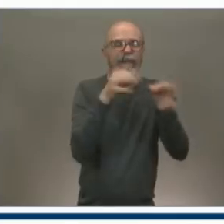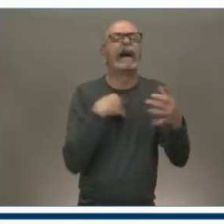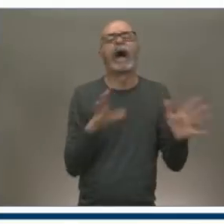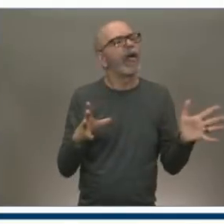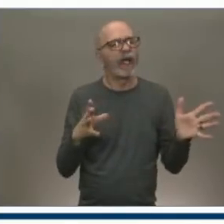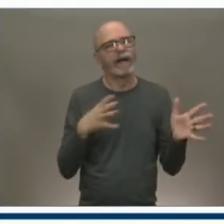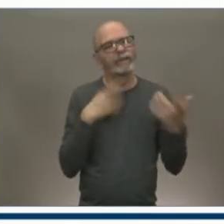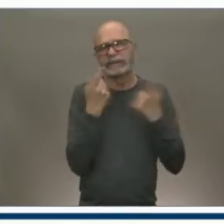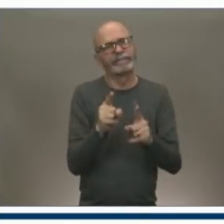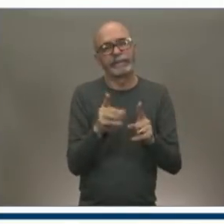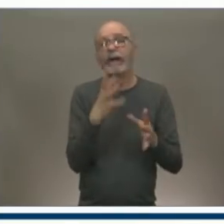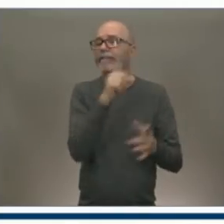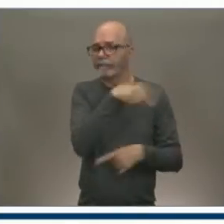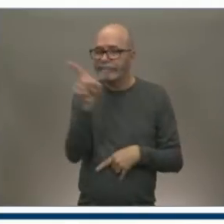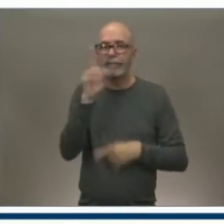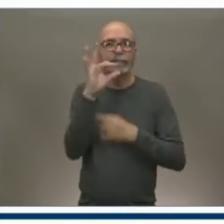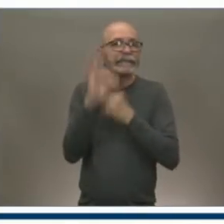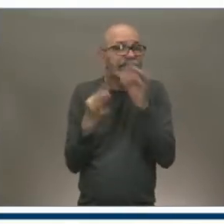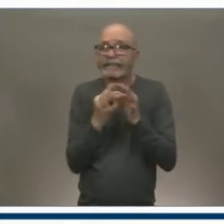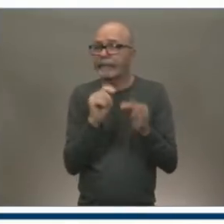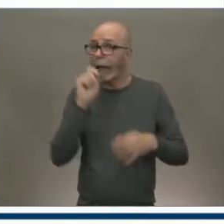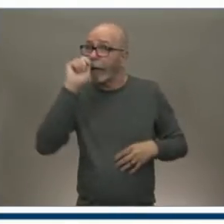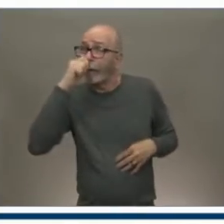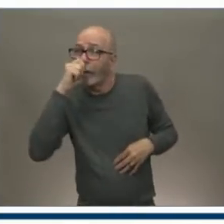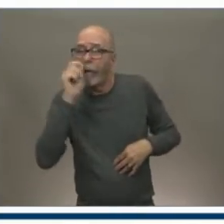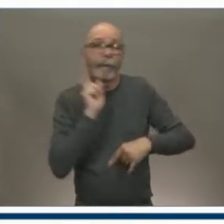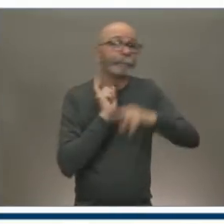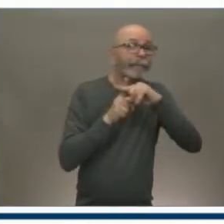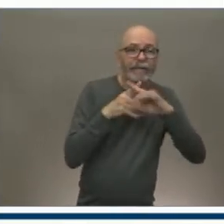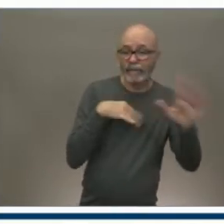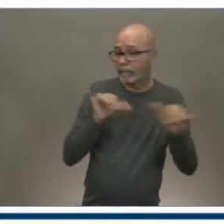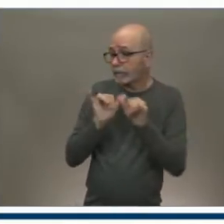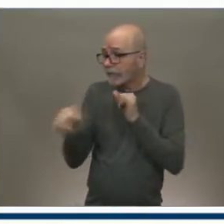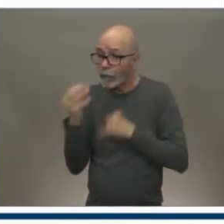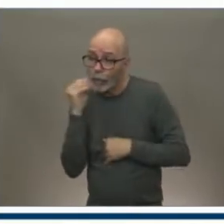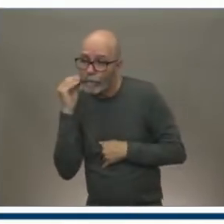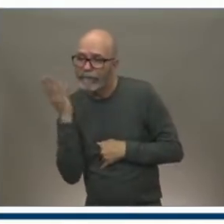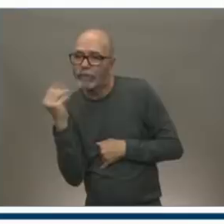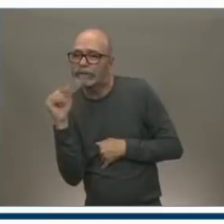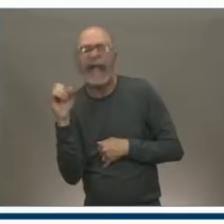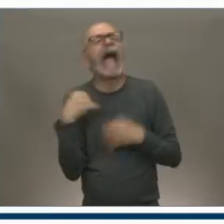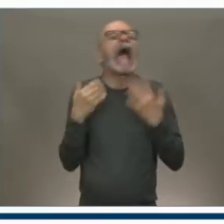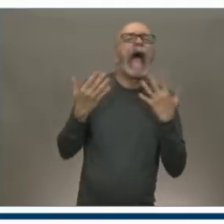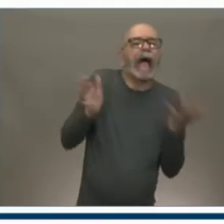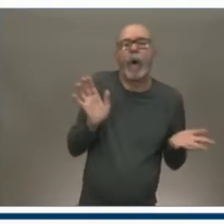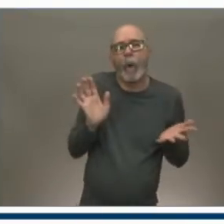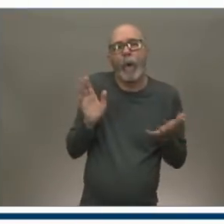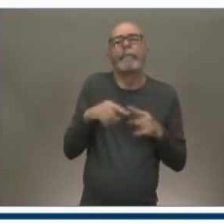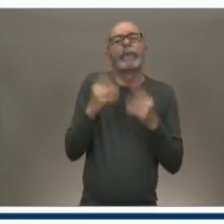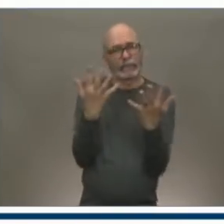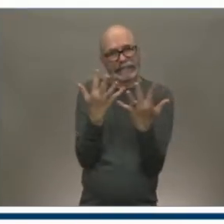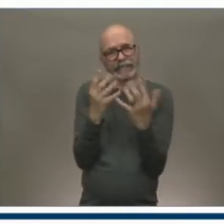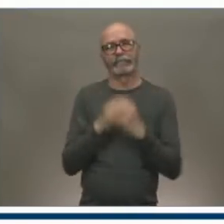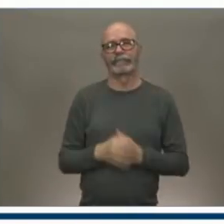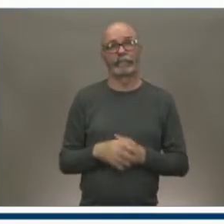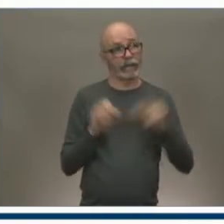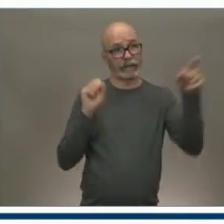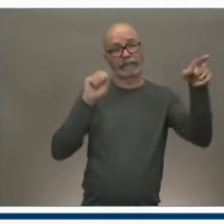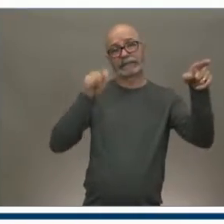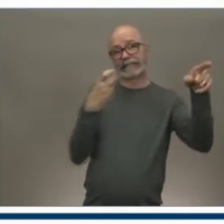the quarantine process for the temporary foreign workers at the provincial level. And as I said a couple of weeks